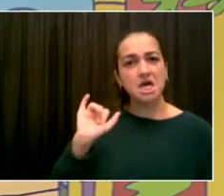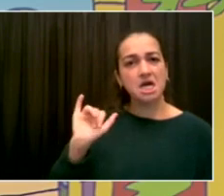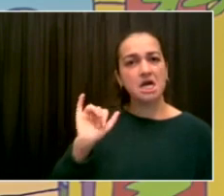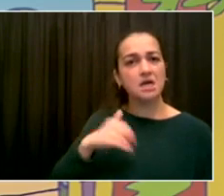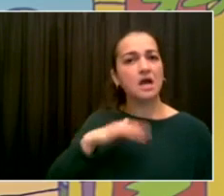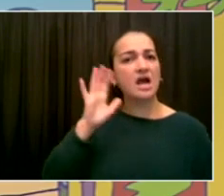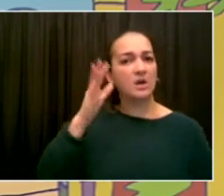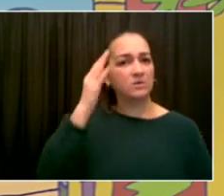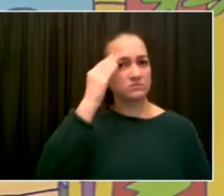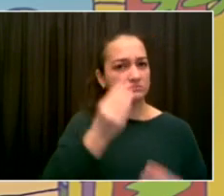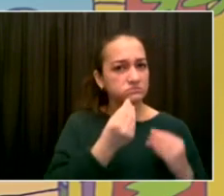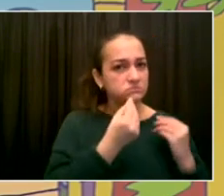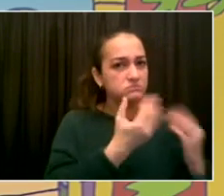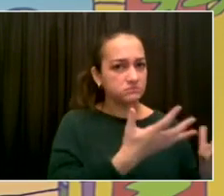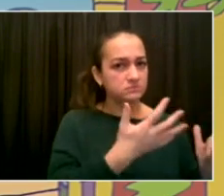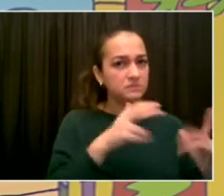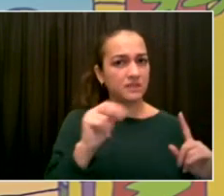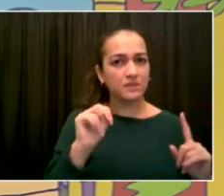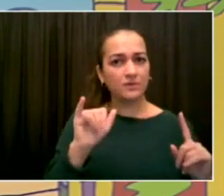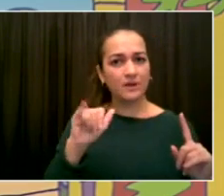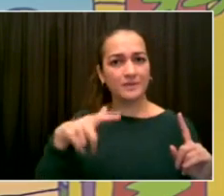up on. Go ahead, Jesse.